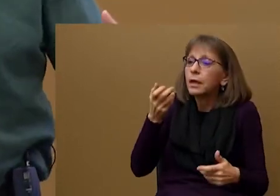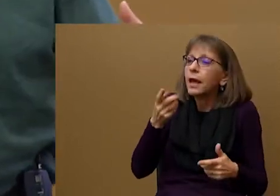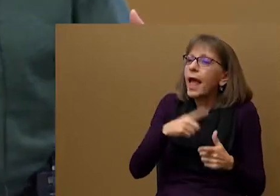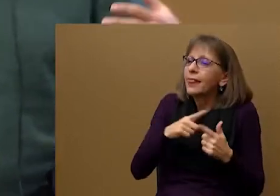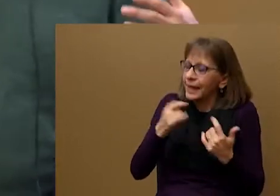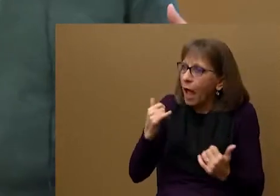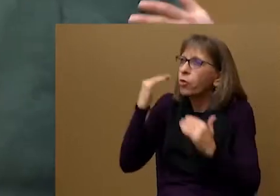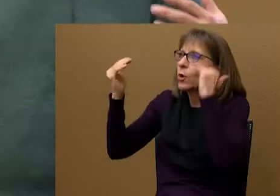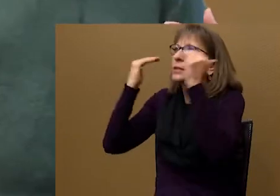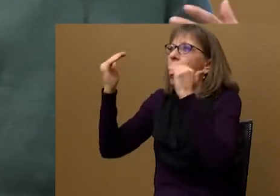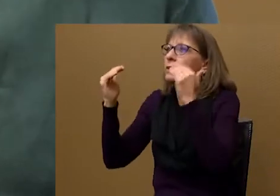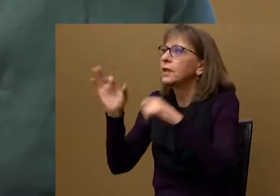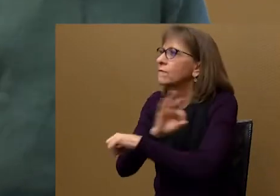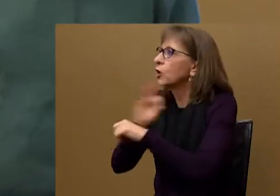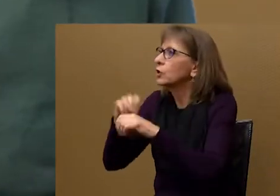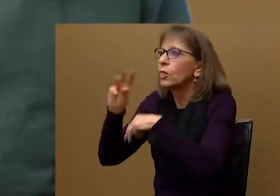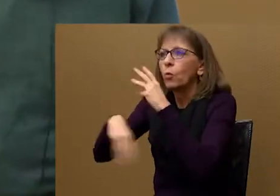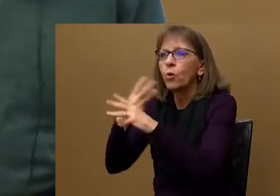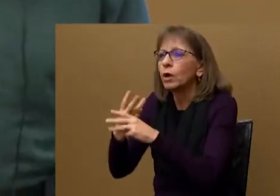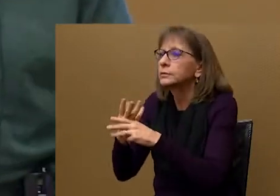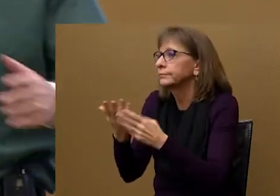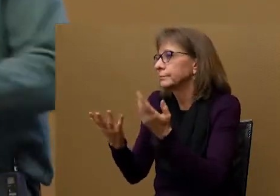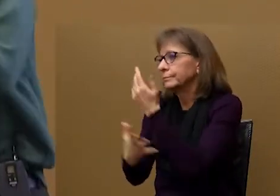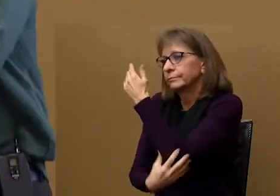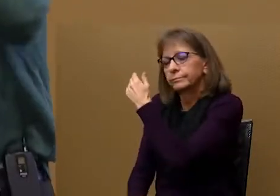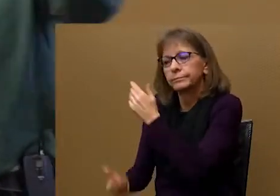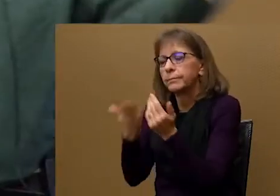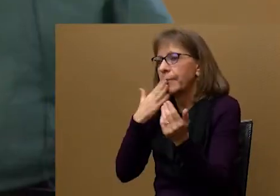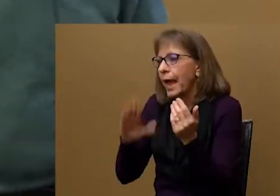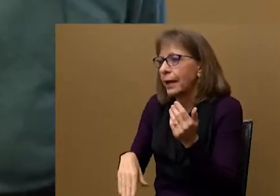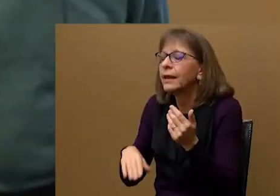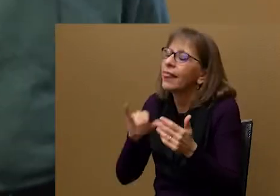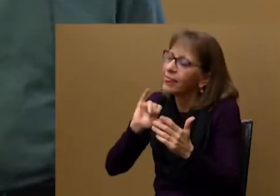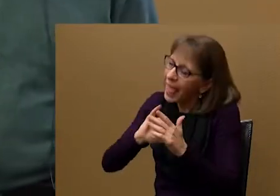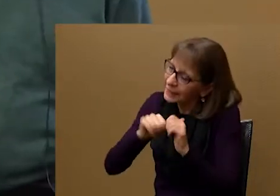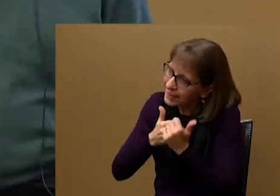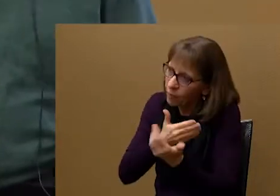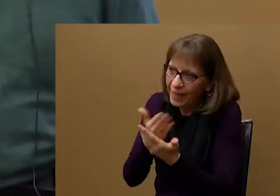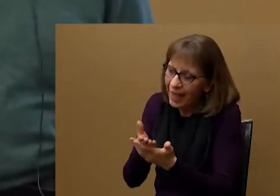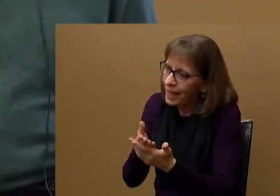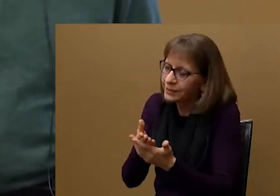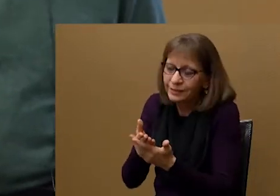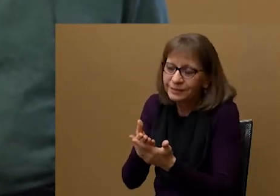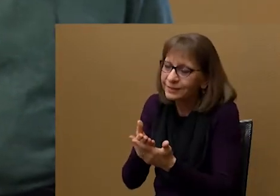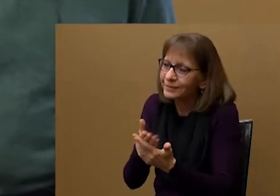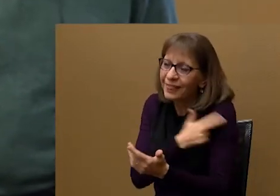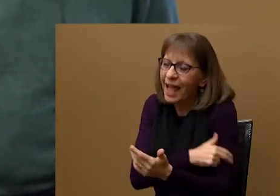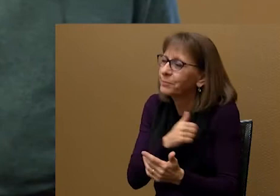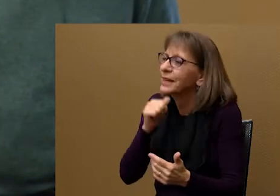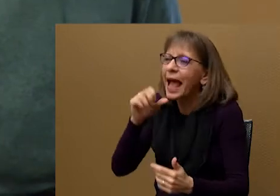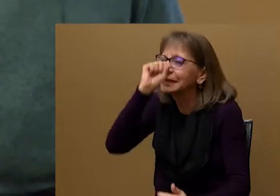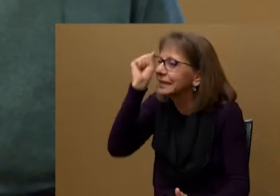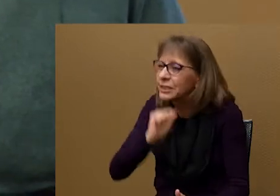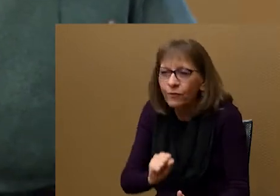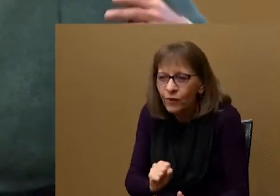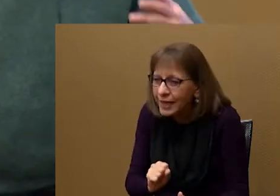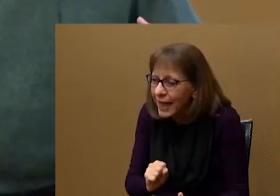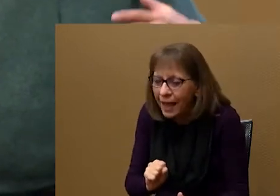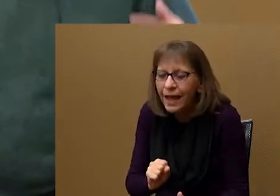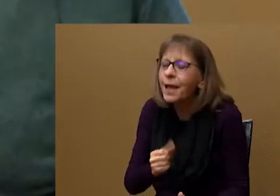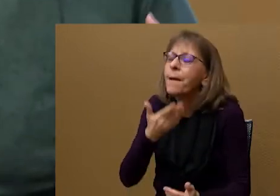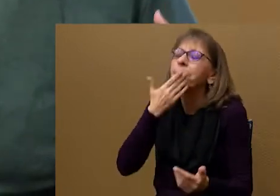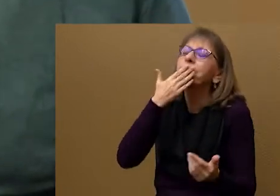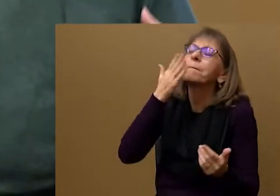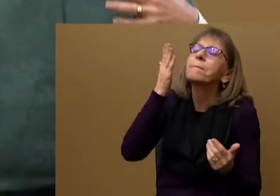now there are adults functioning very, very poorly in the world. And that's what got them into the hospital, not schizophrenia, but